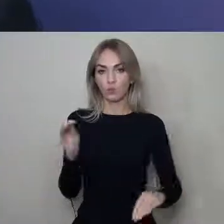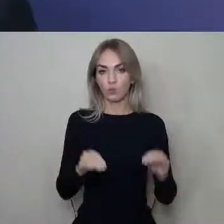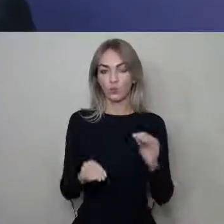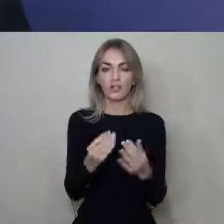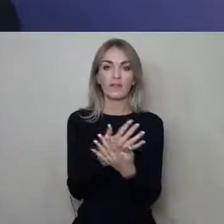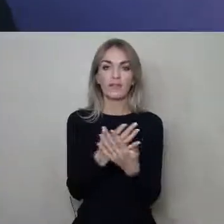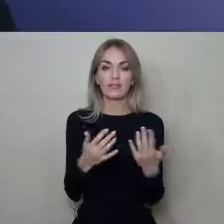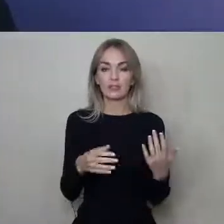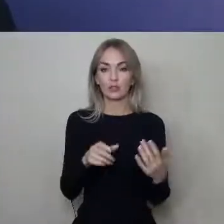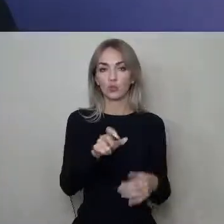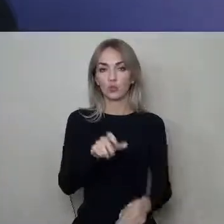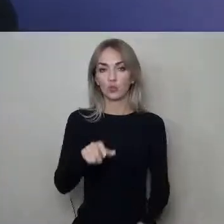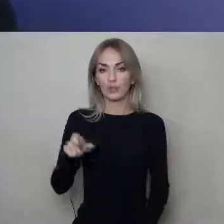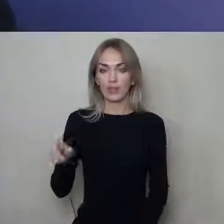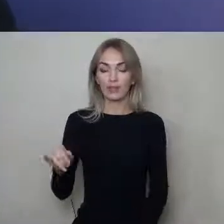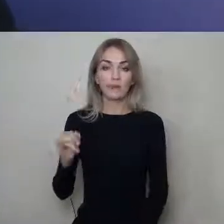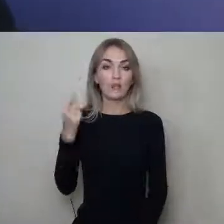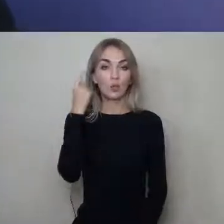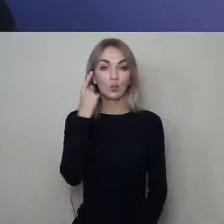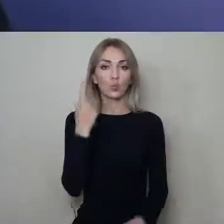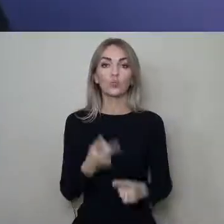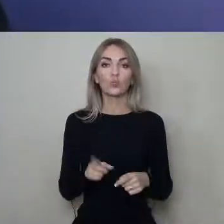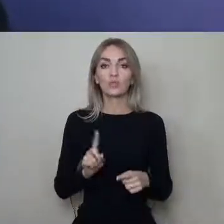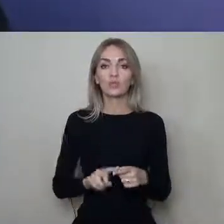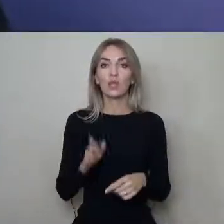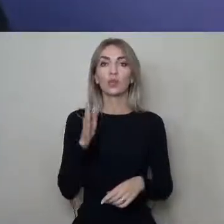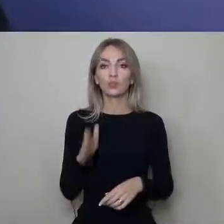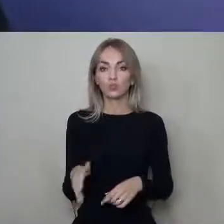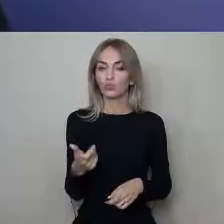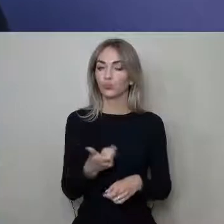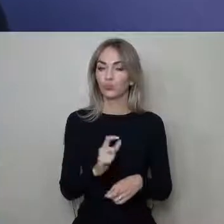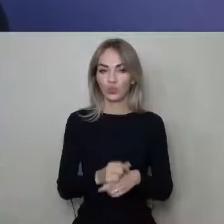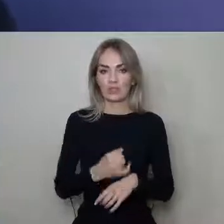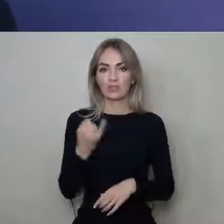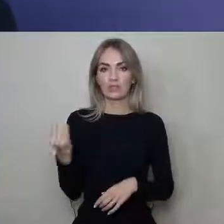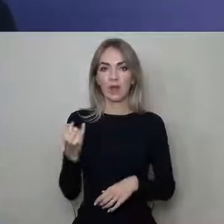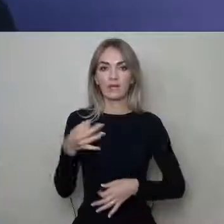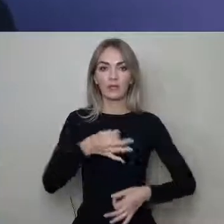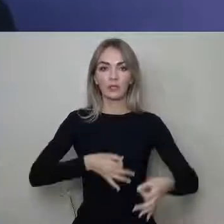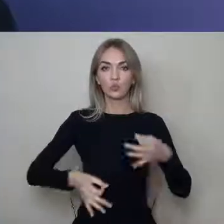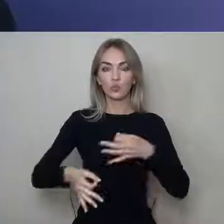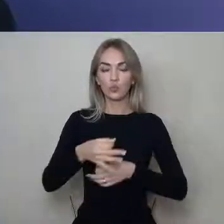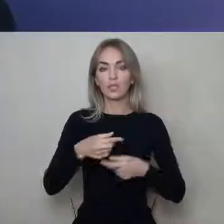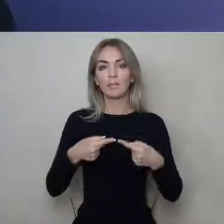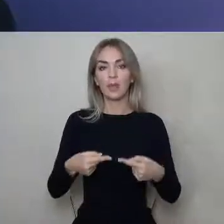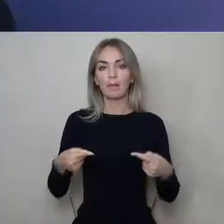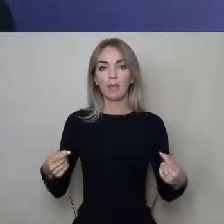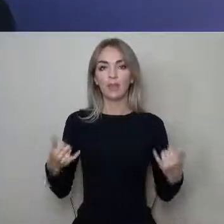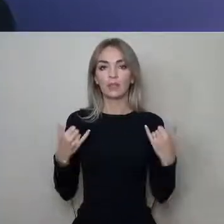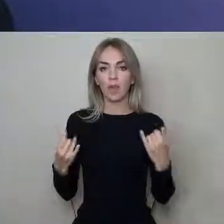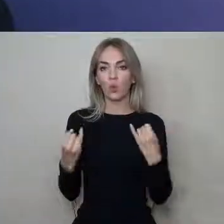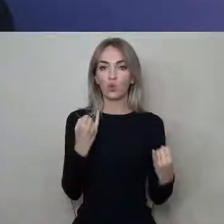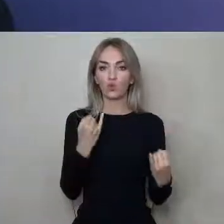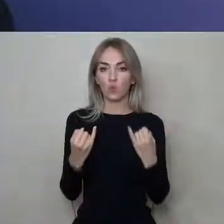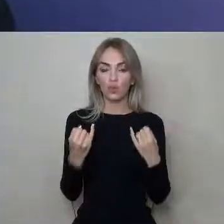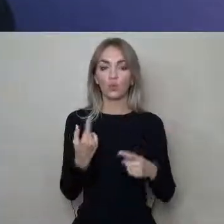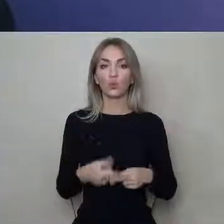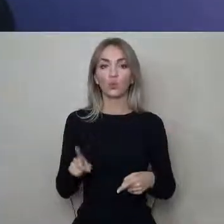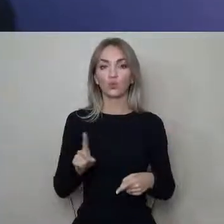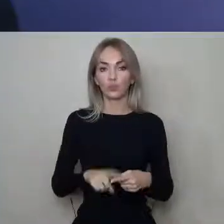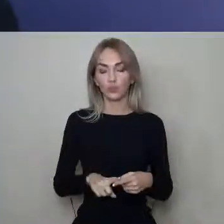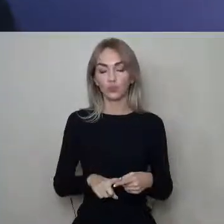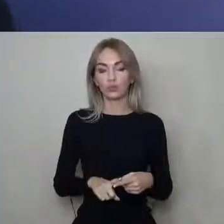electoral practice, that different subjects of the election process are in the process of shaping. I think that's going to be a very